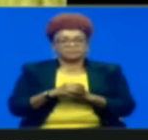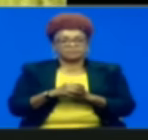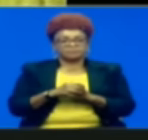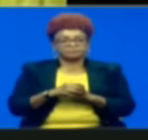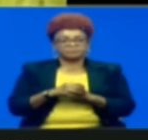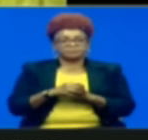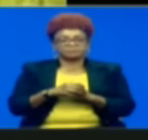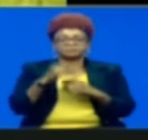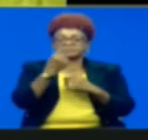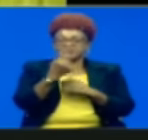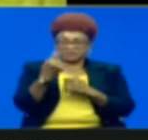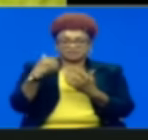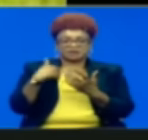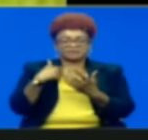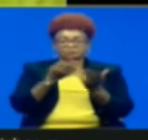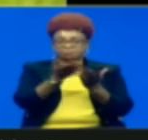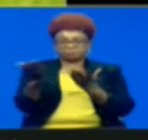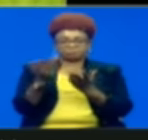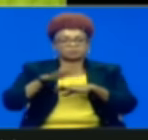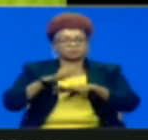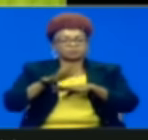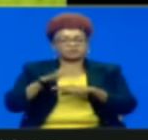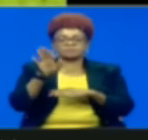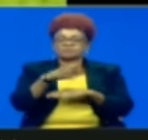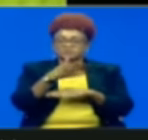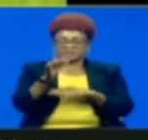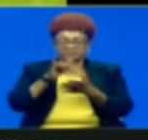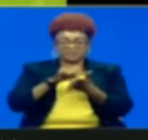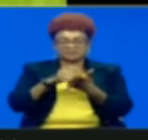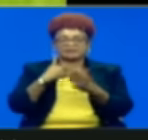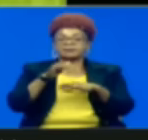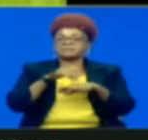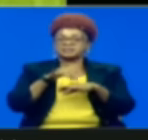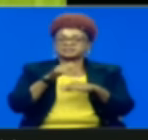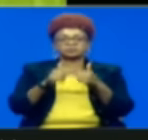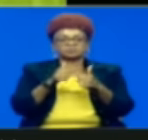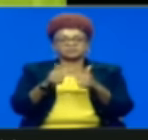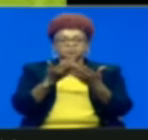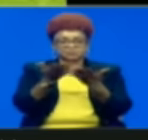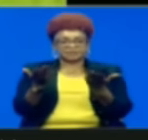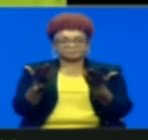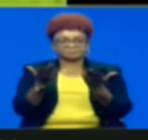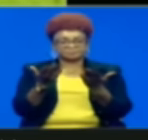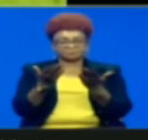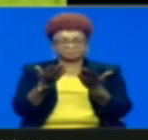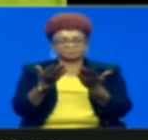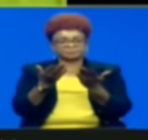Each chord drawing you to the feel-good music that always carried a message which hit home.